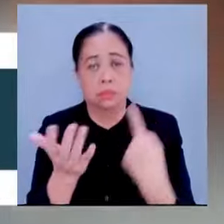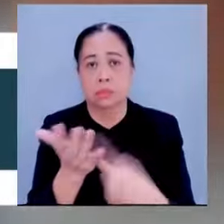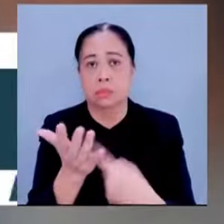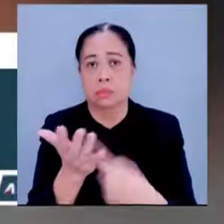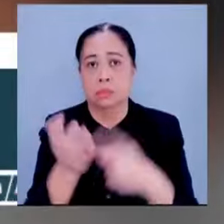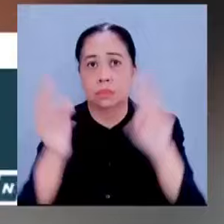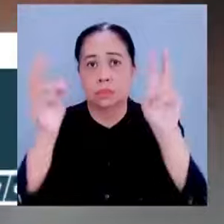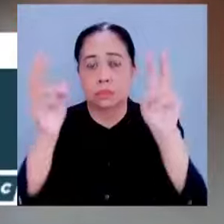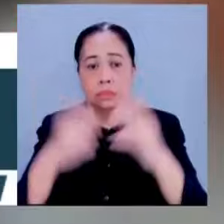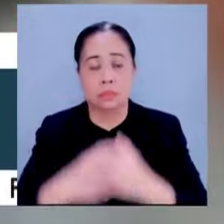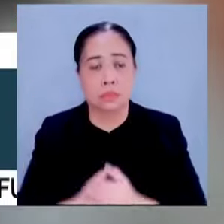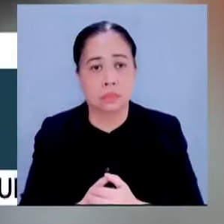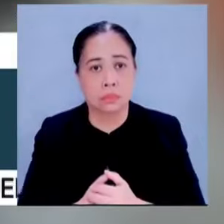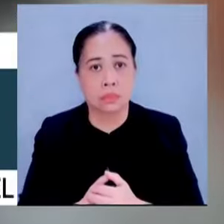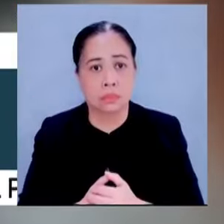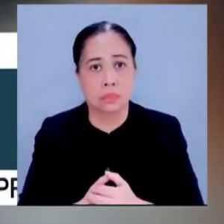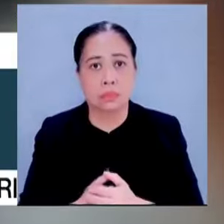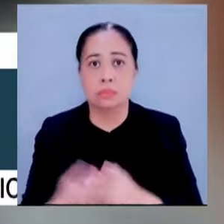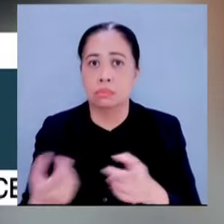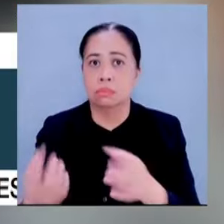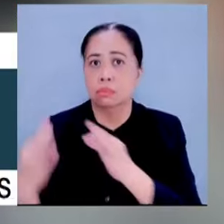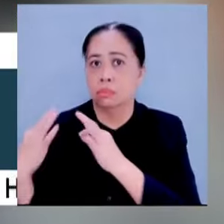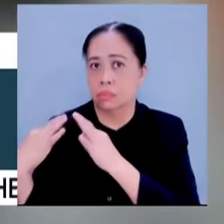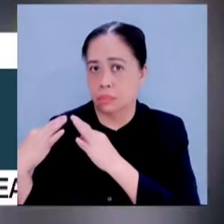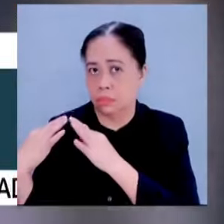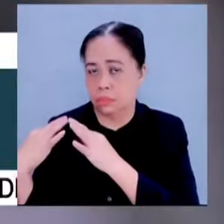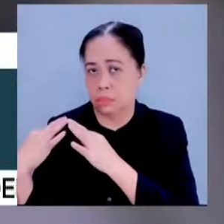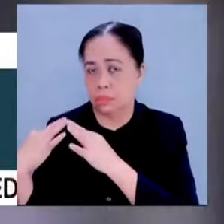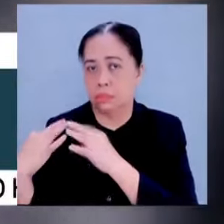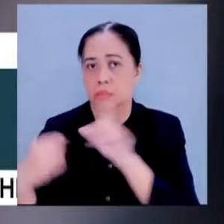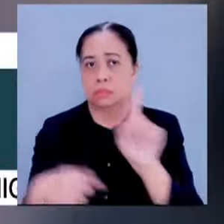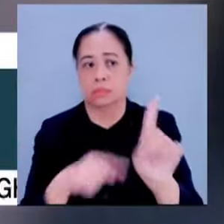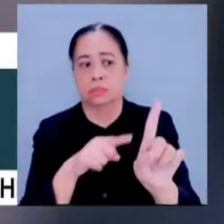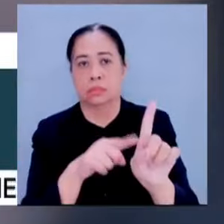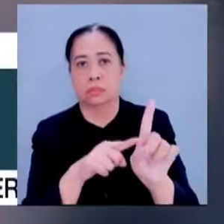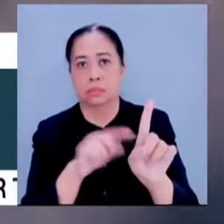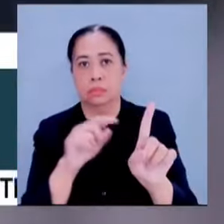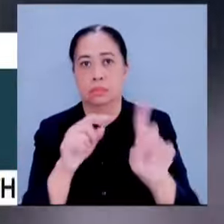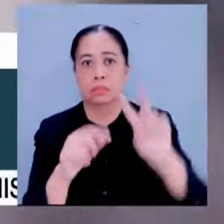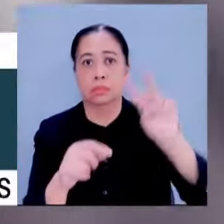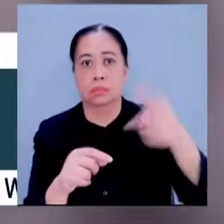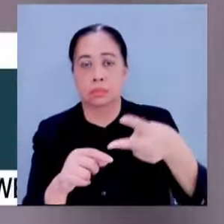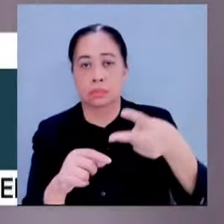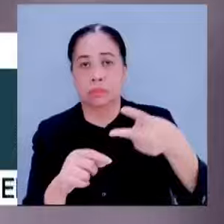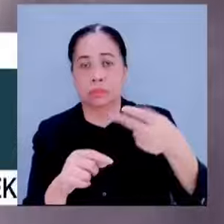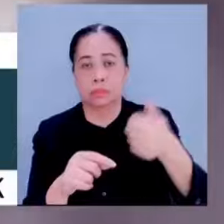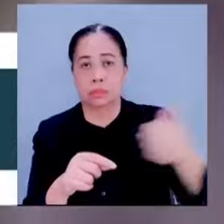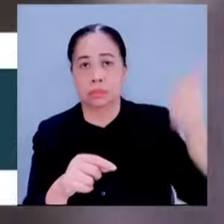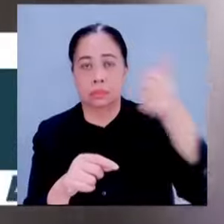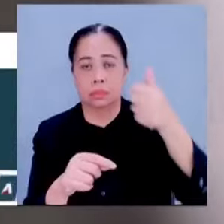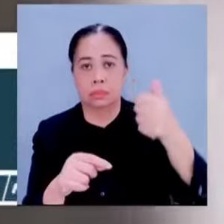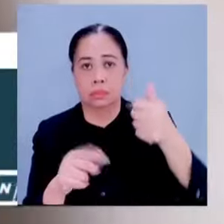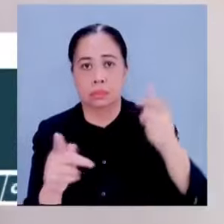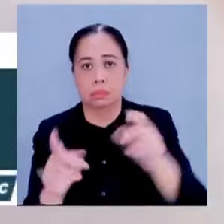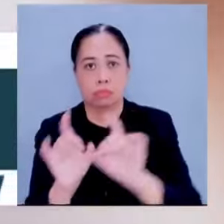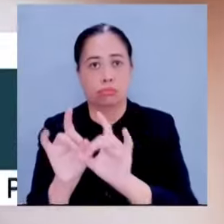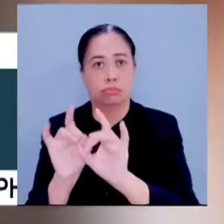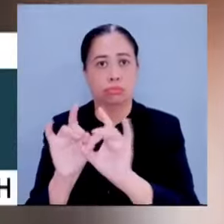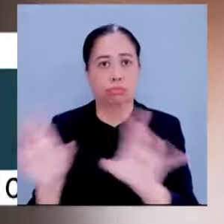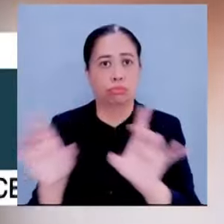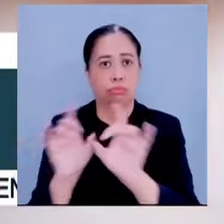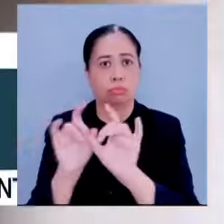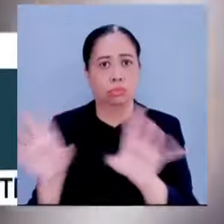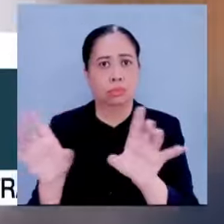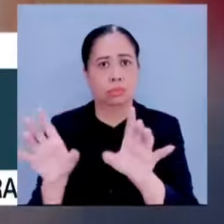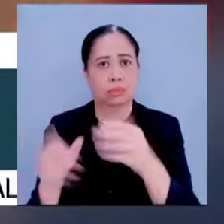about accountability. But here is somebody, the second highest official of the land, who is disrespecting the